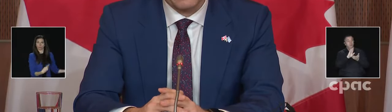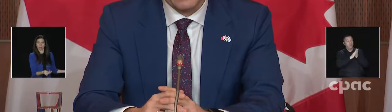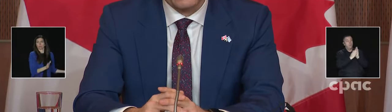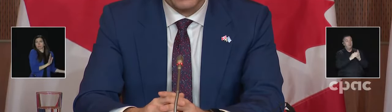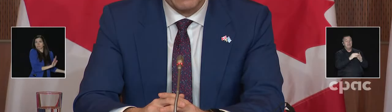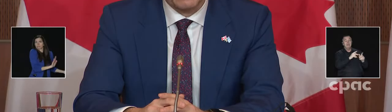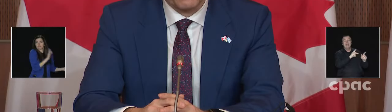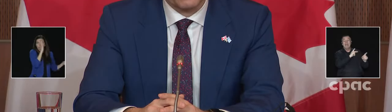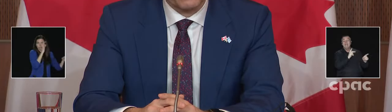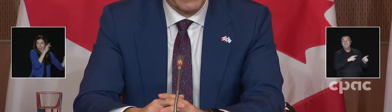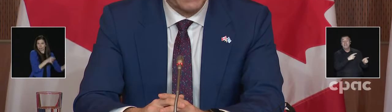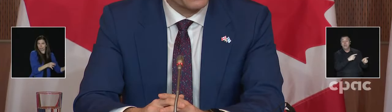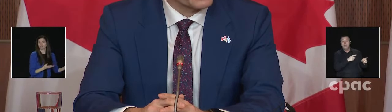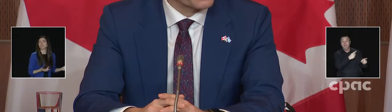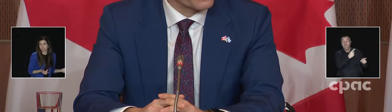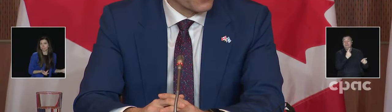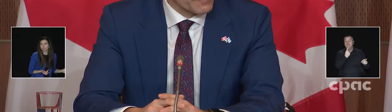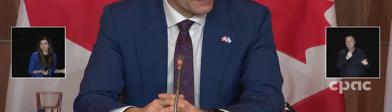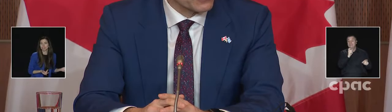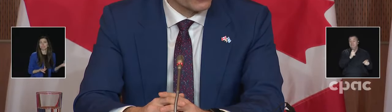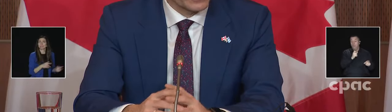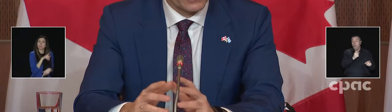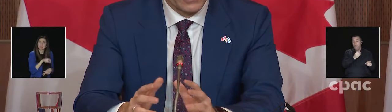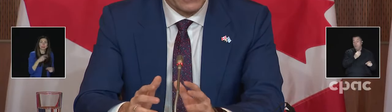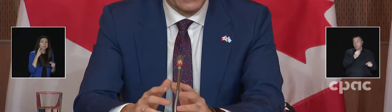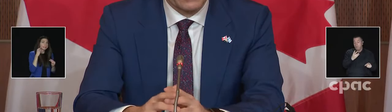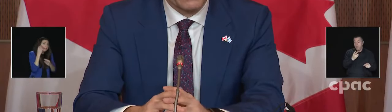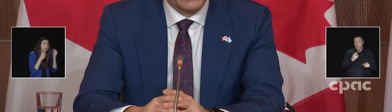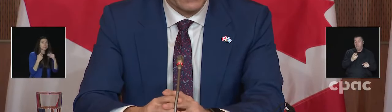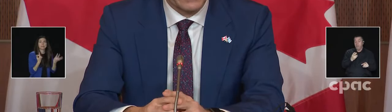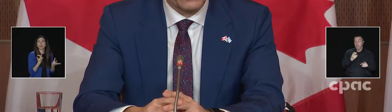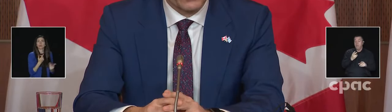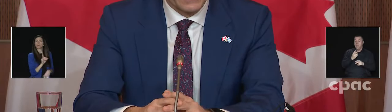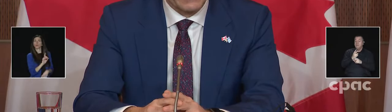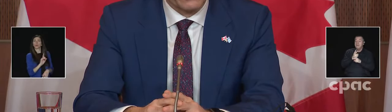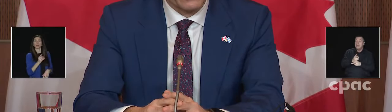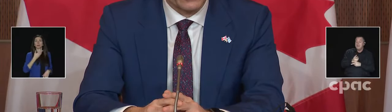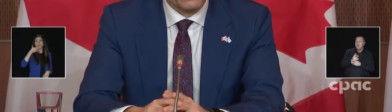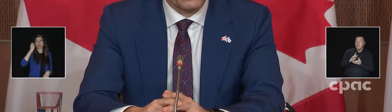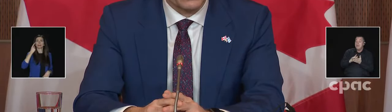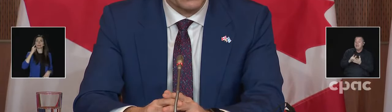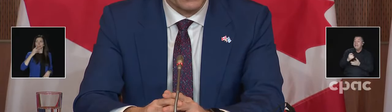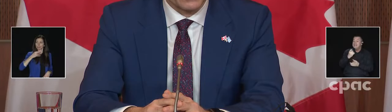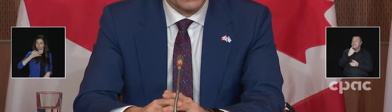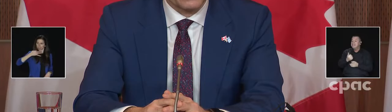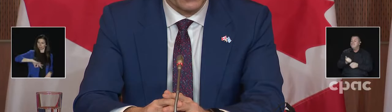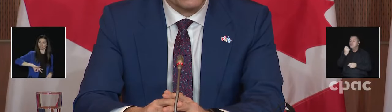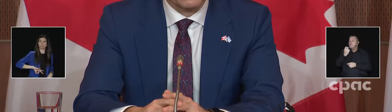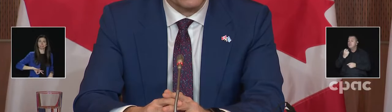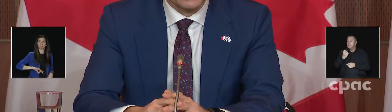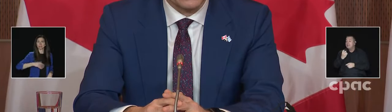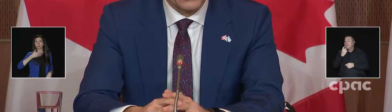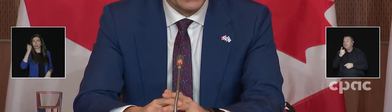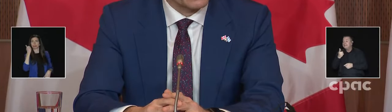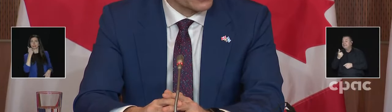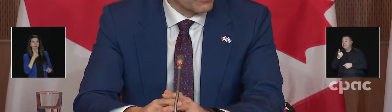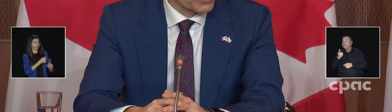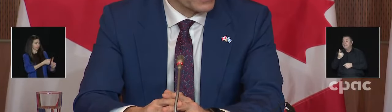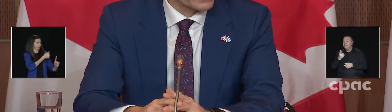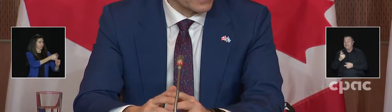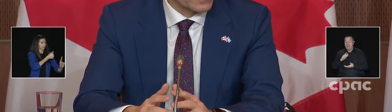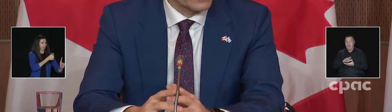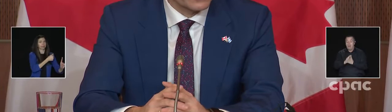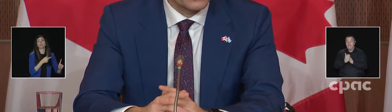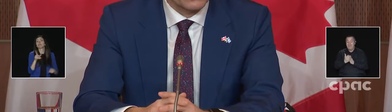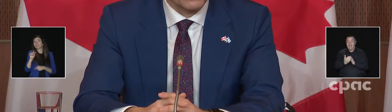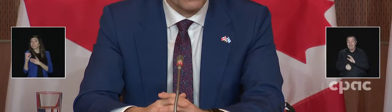most susceptible to benefiting from them. So there is clinical guidance which doctors shared this